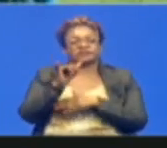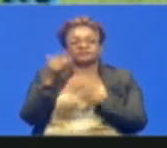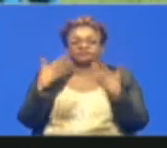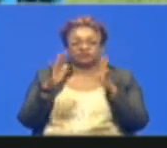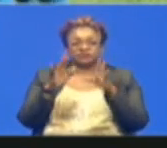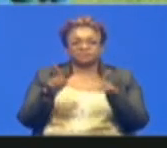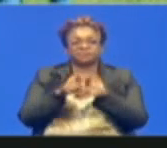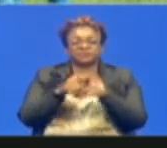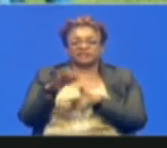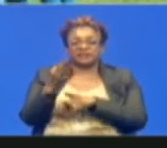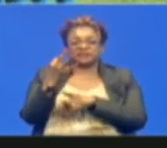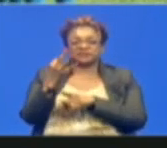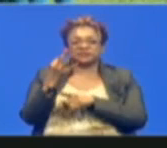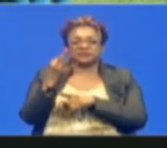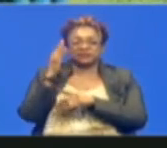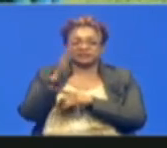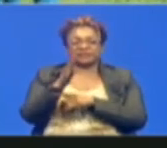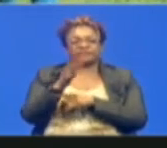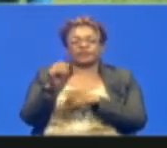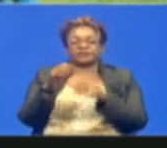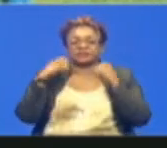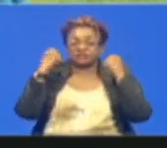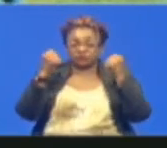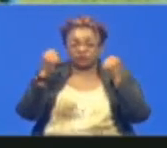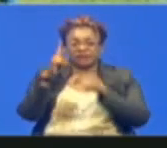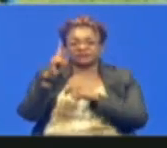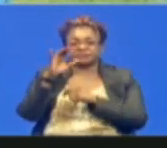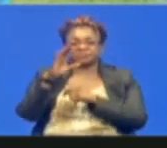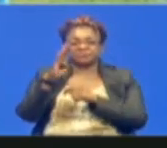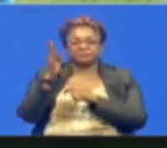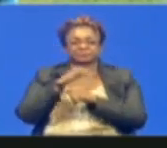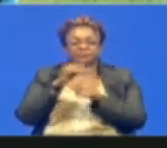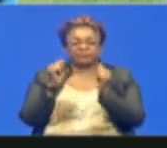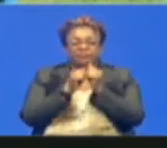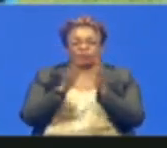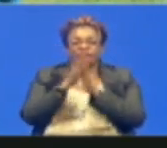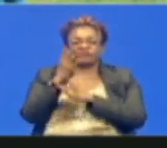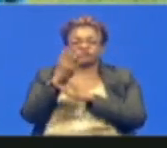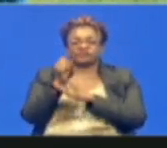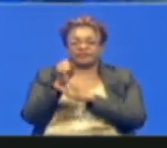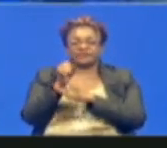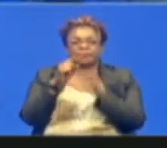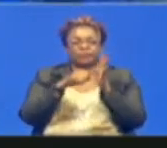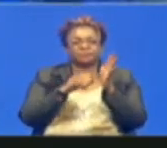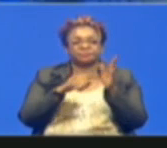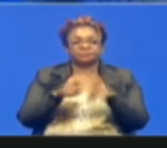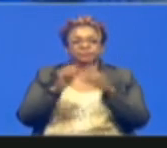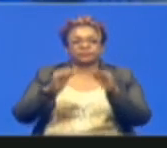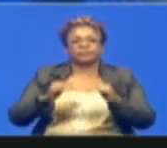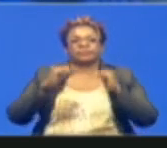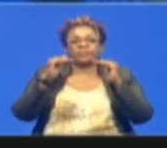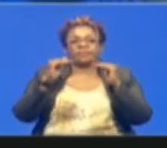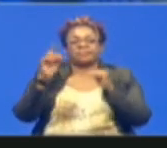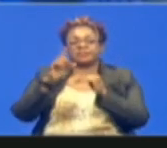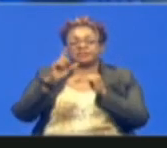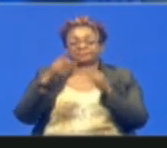well as a third straight KPL title. KCB finished 10th in the league with 45 points after promoting to the top flight league. The